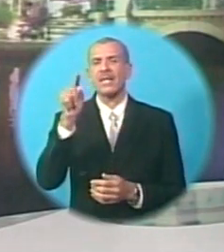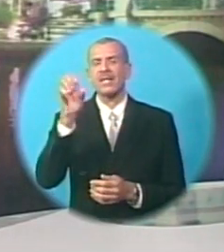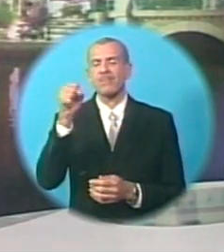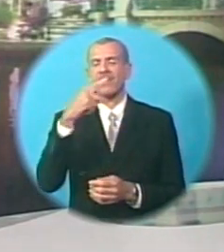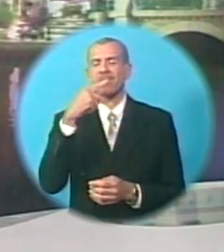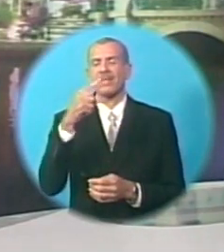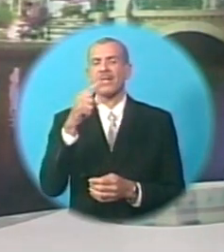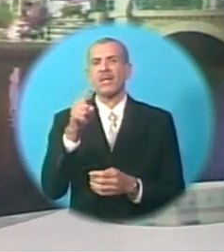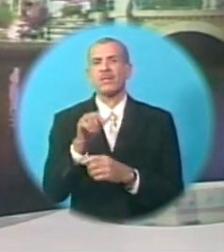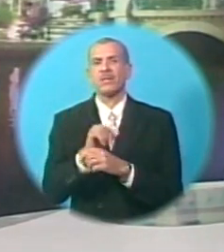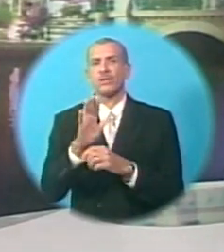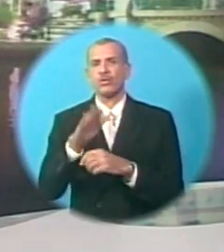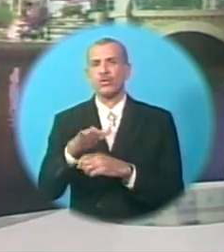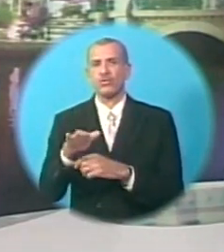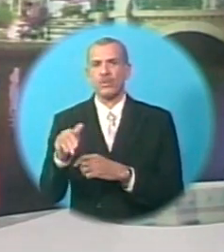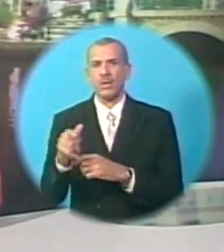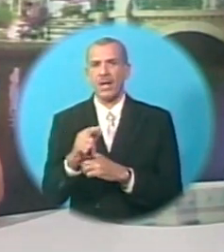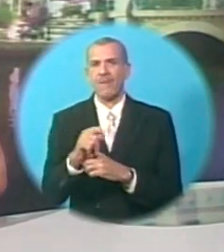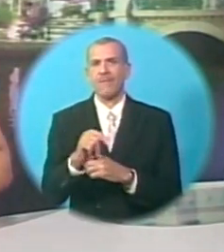displaced workers.